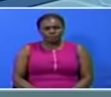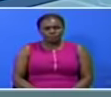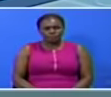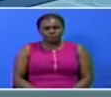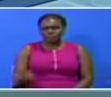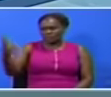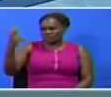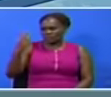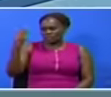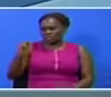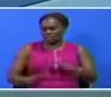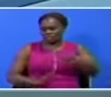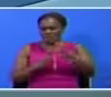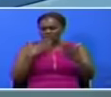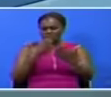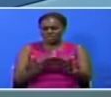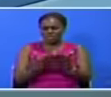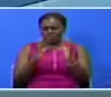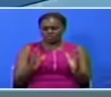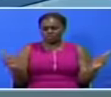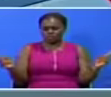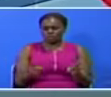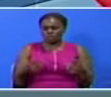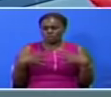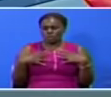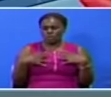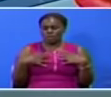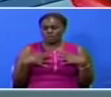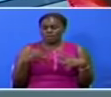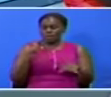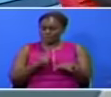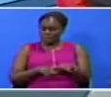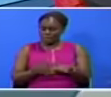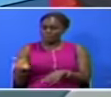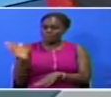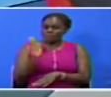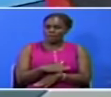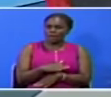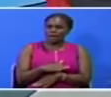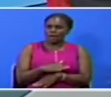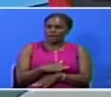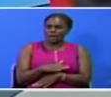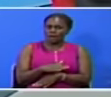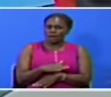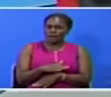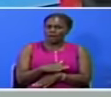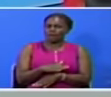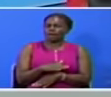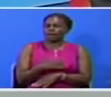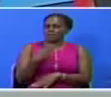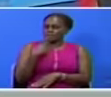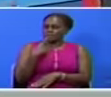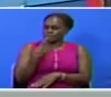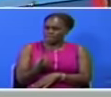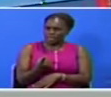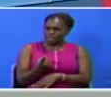You're watching KTN Prime. Many thanks for staying with us. We'll take a quick commercial break when we return. Right, when we return, we'll be telling you about what